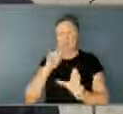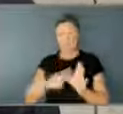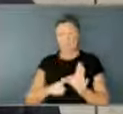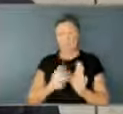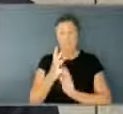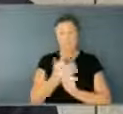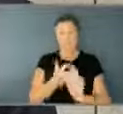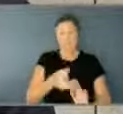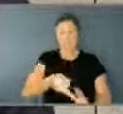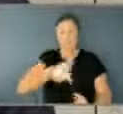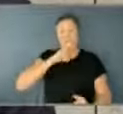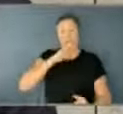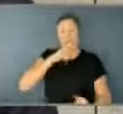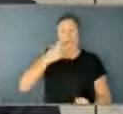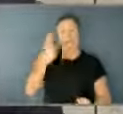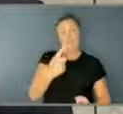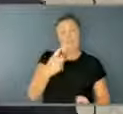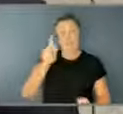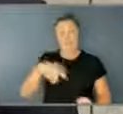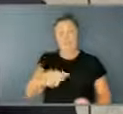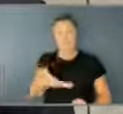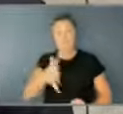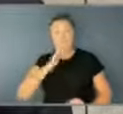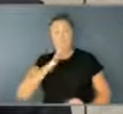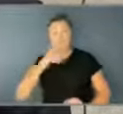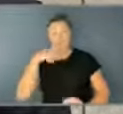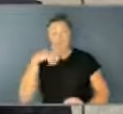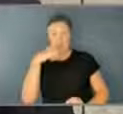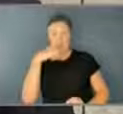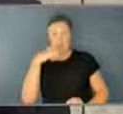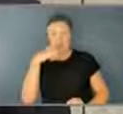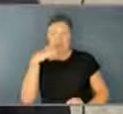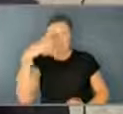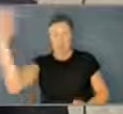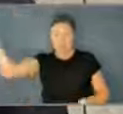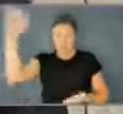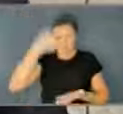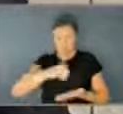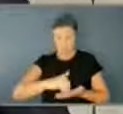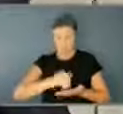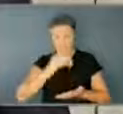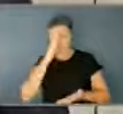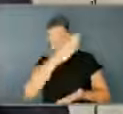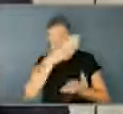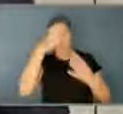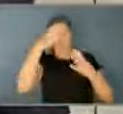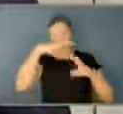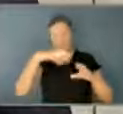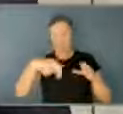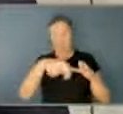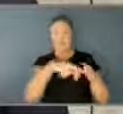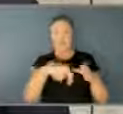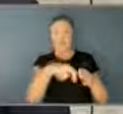211,500. Now, there have been a number of cases, in the handful of cases, that have resulted